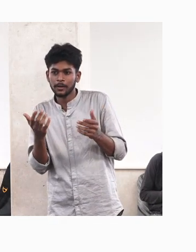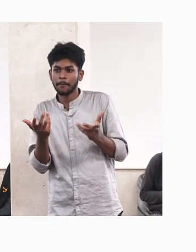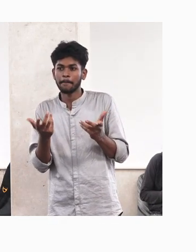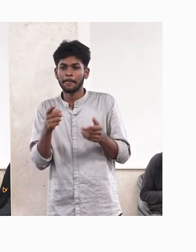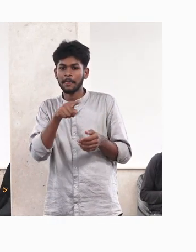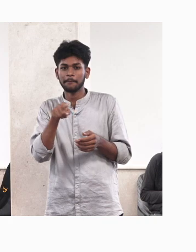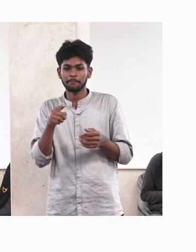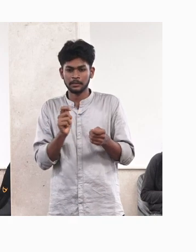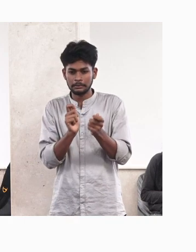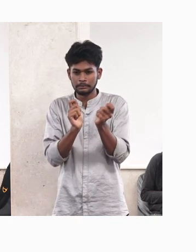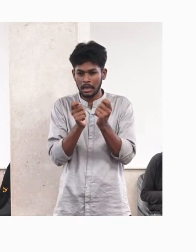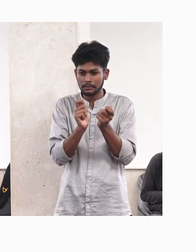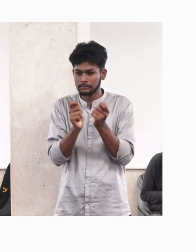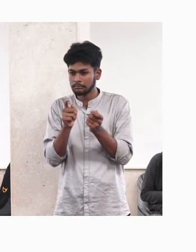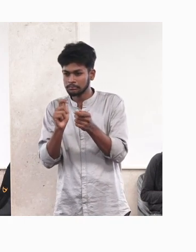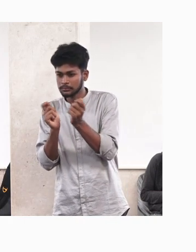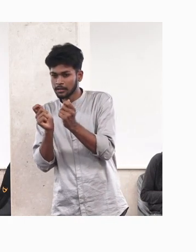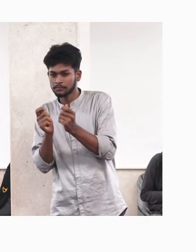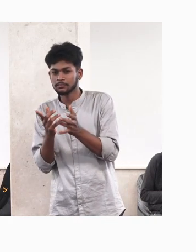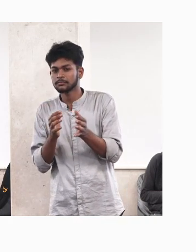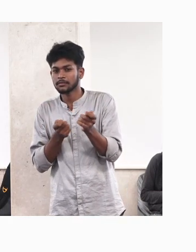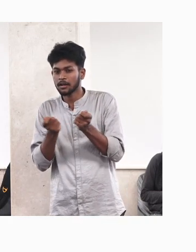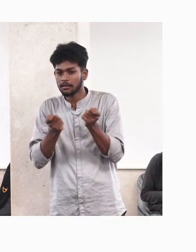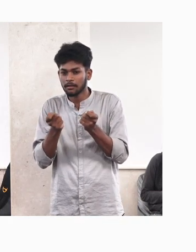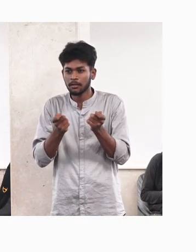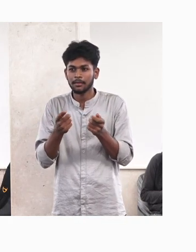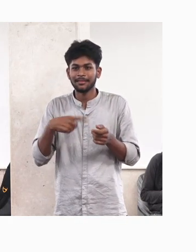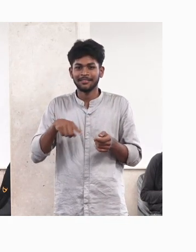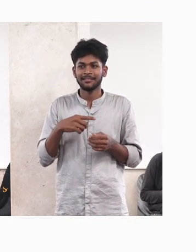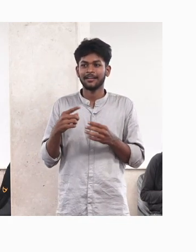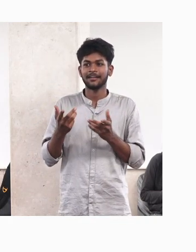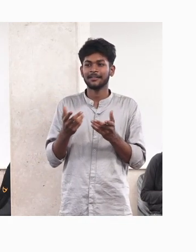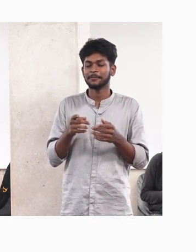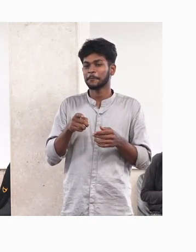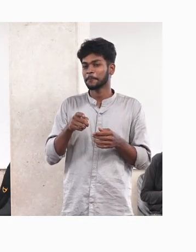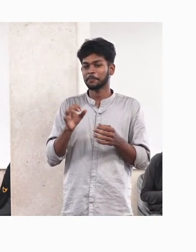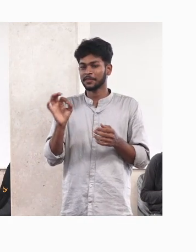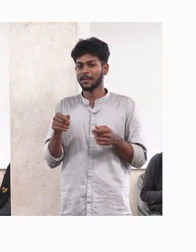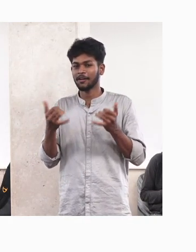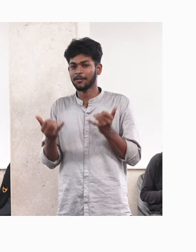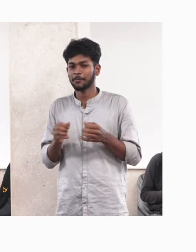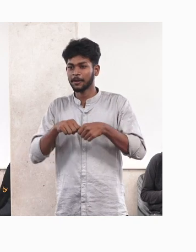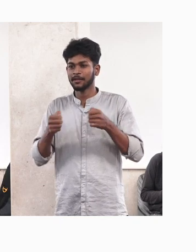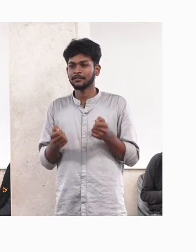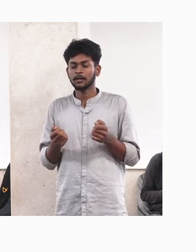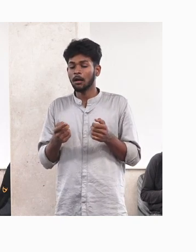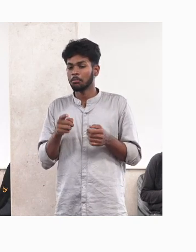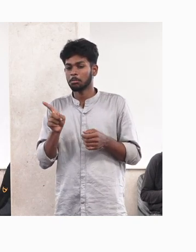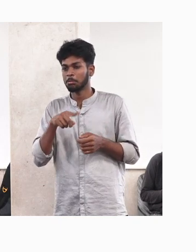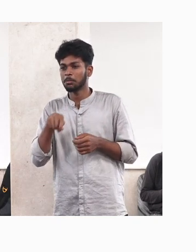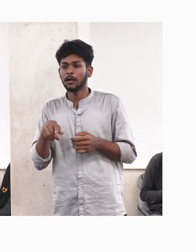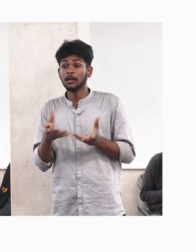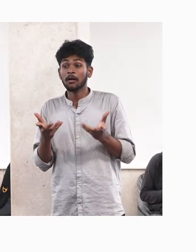we need to change, but trying to be positive not in a new age way, but to really find